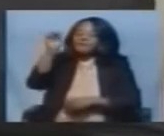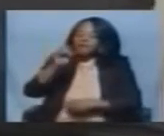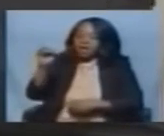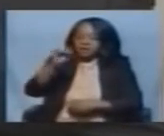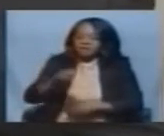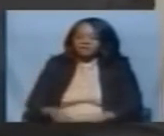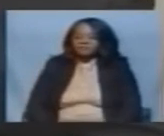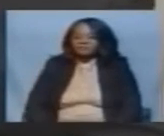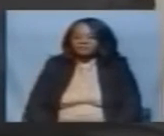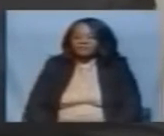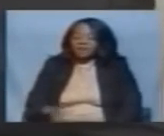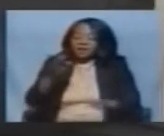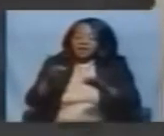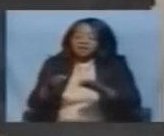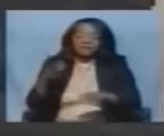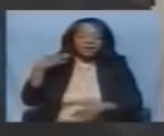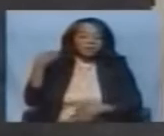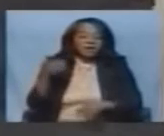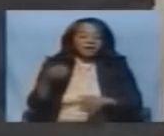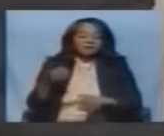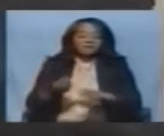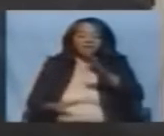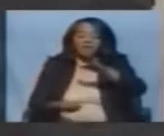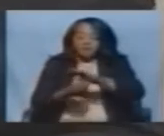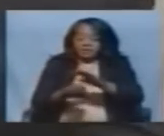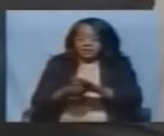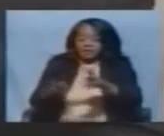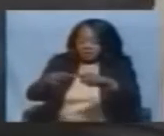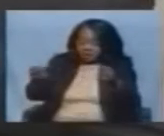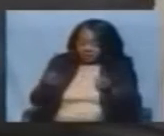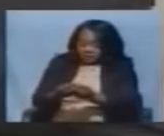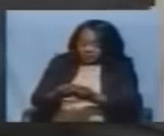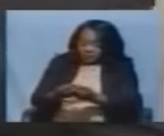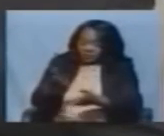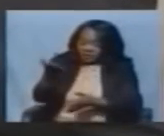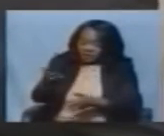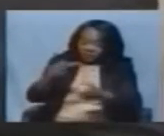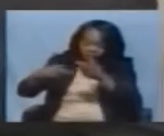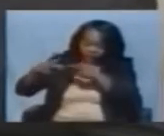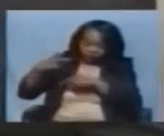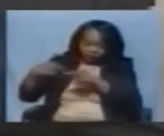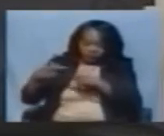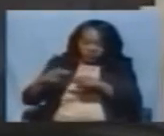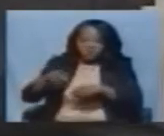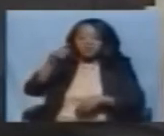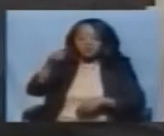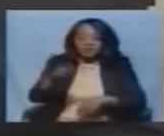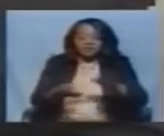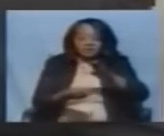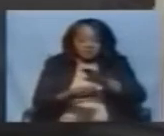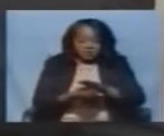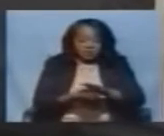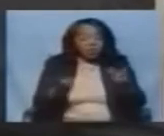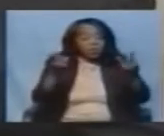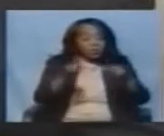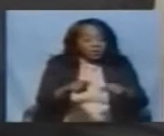somebody applies for affiliation, there's a team that is going to look at and review your process. And if indeed you need to be affiliated. And in the case you're affiliated,